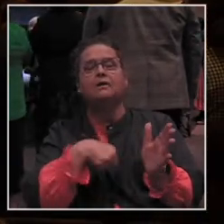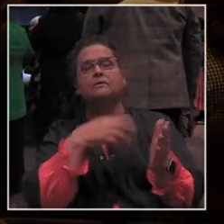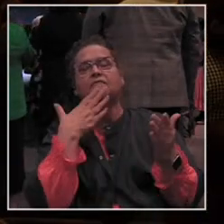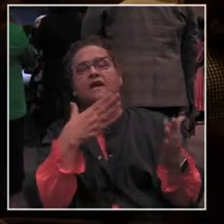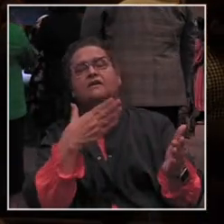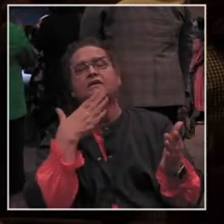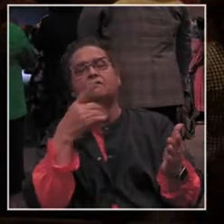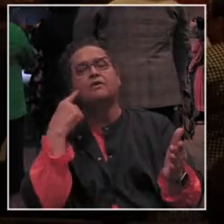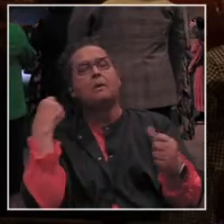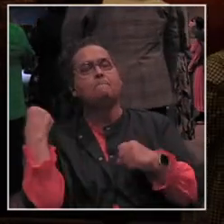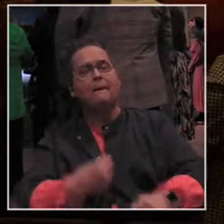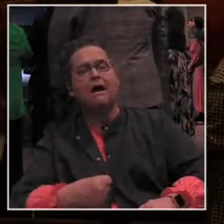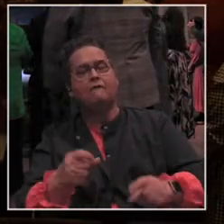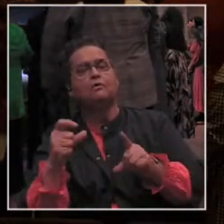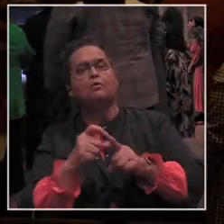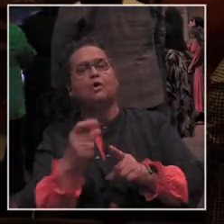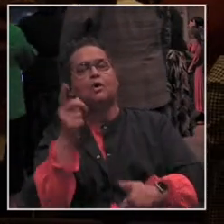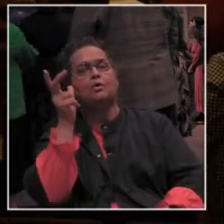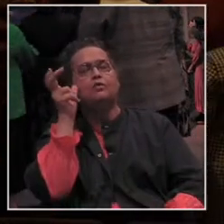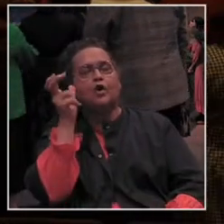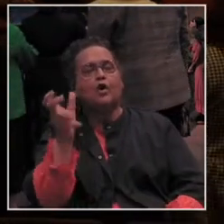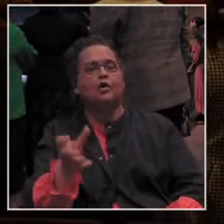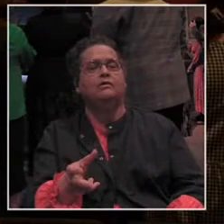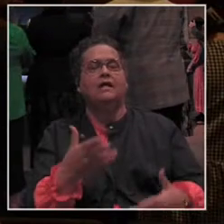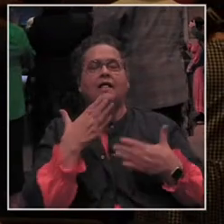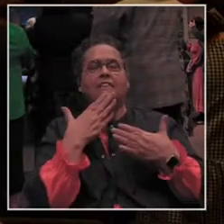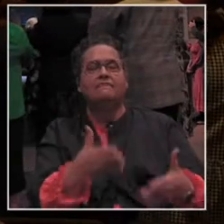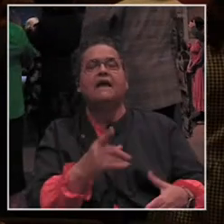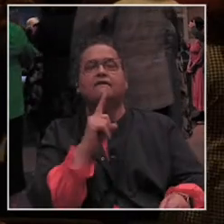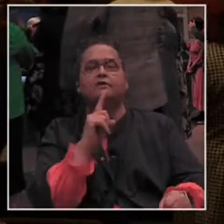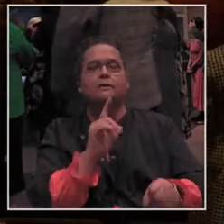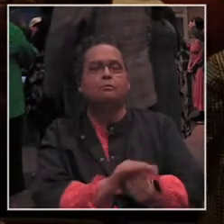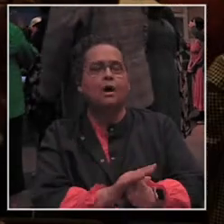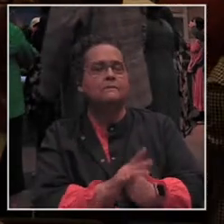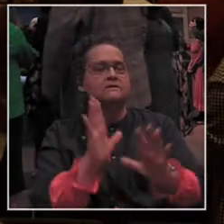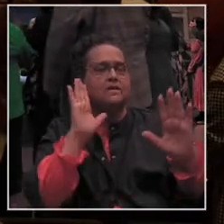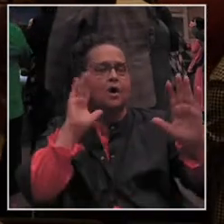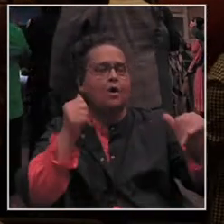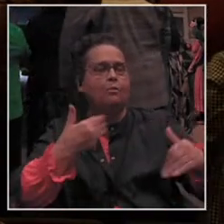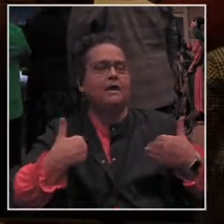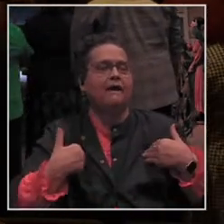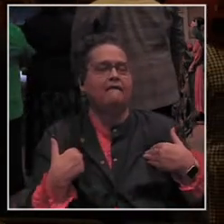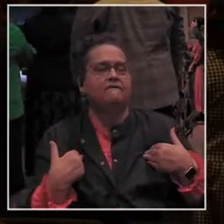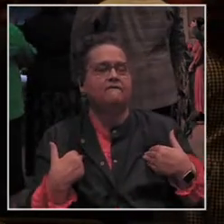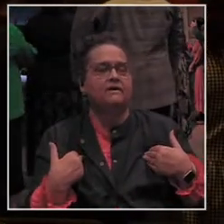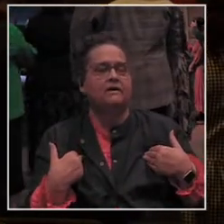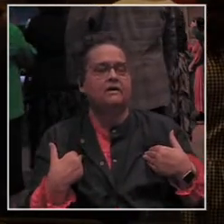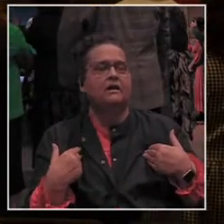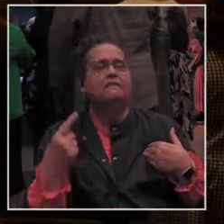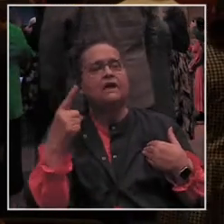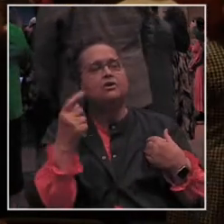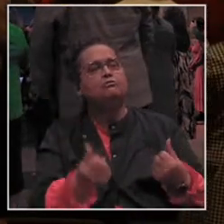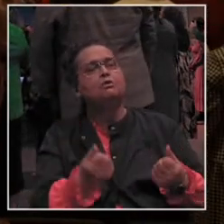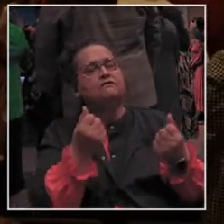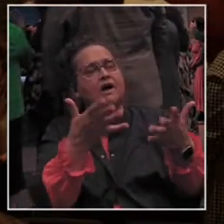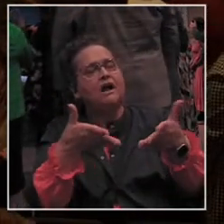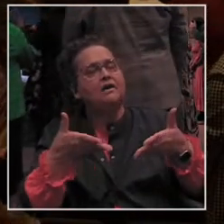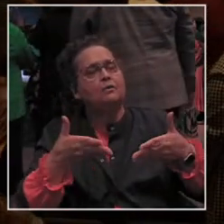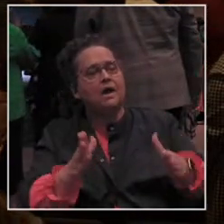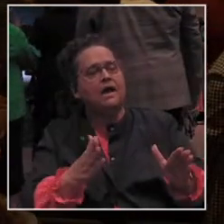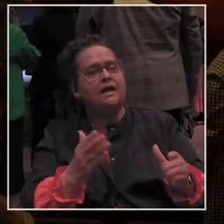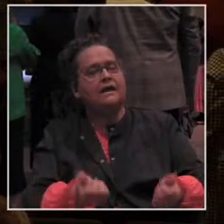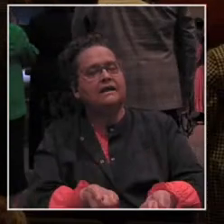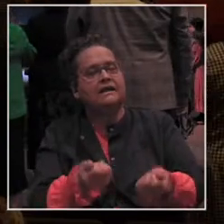for the powerful word that we have just heard. God, I thank you for the promise and hope that we have, that you have provided a way, that you've given